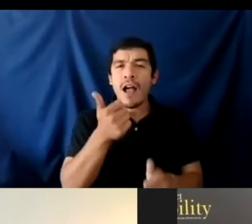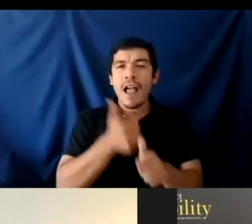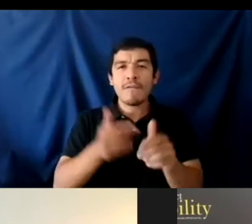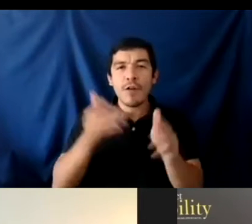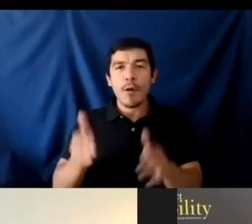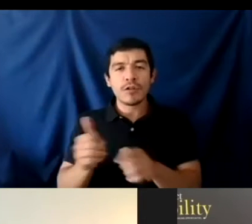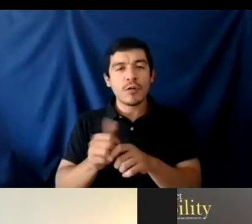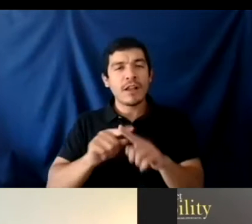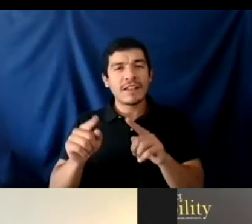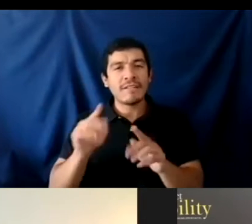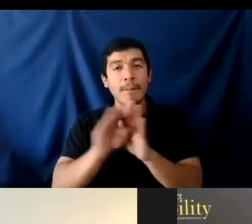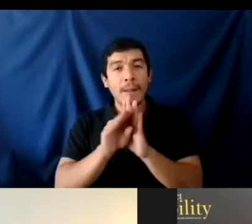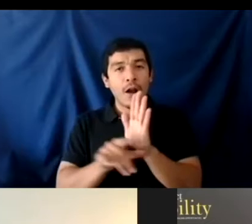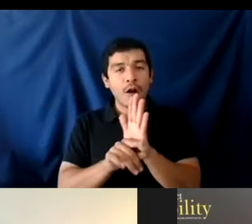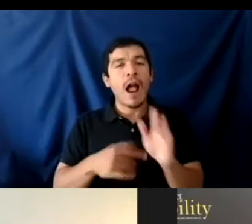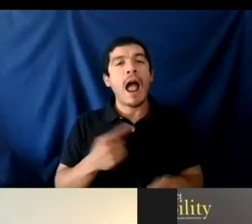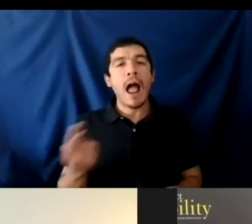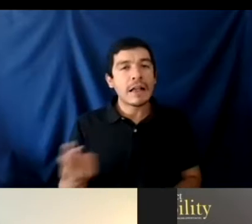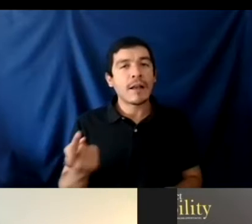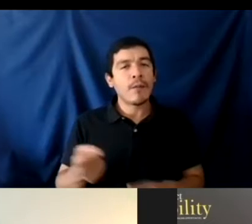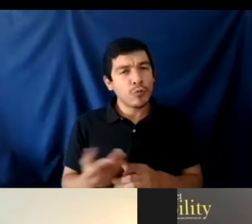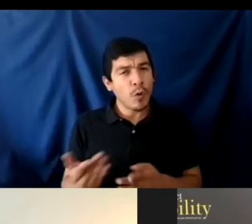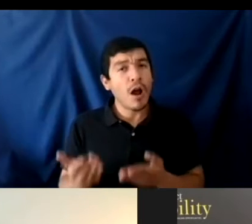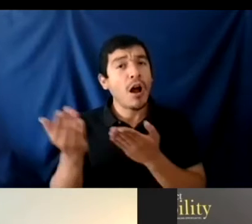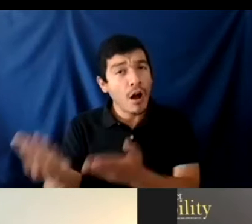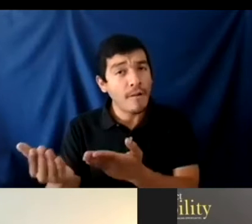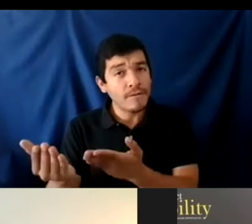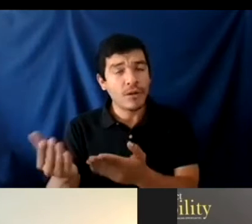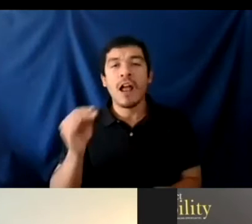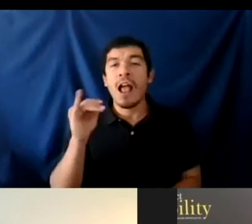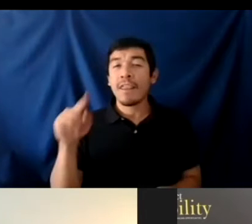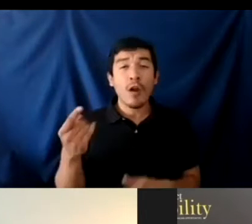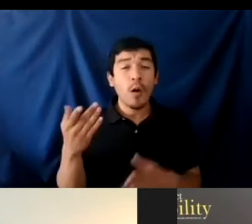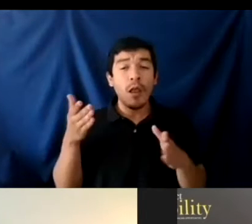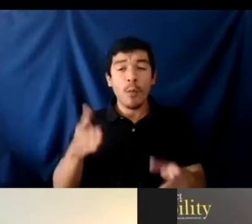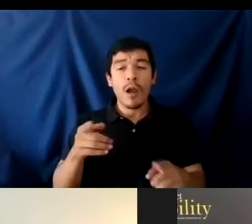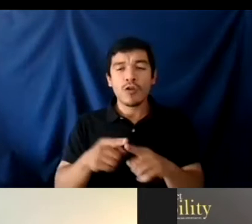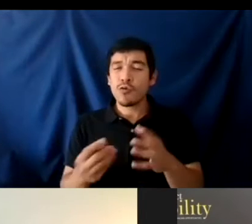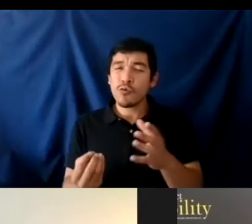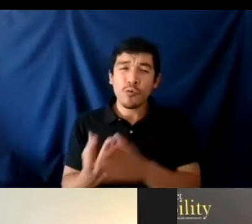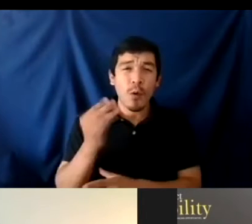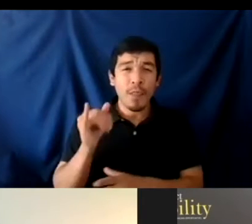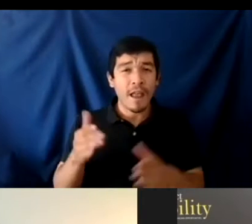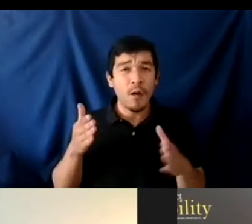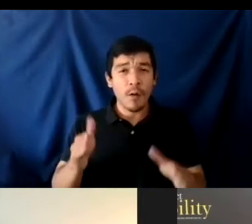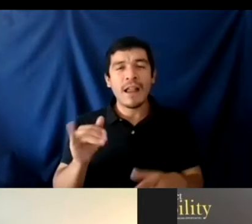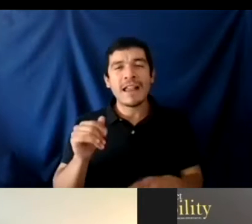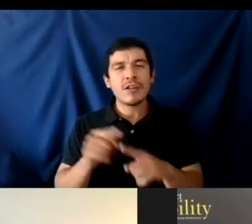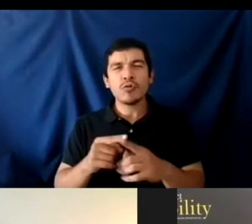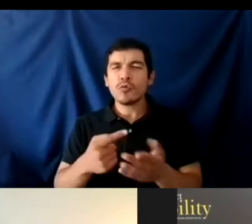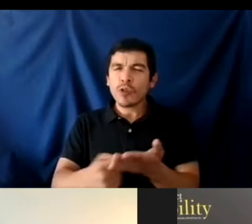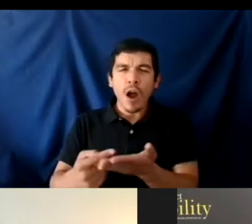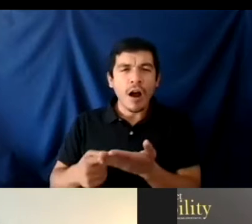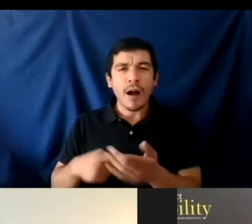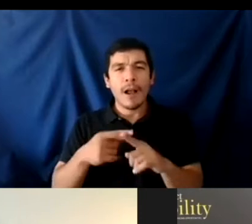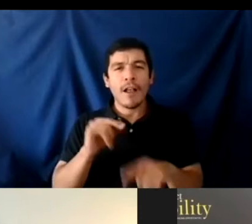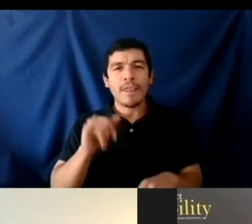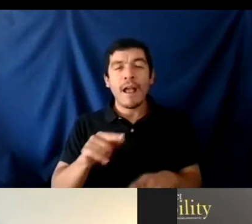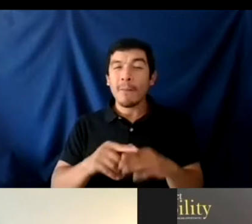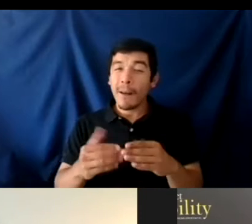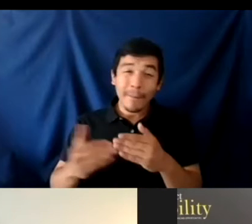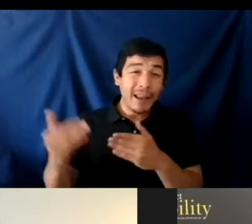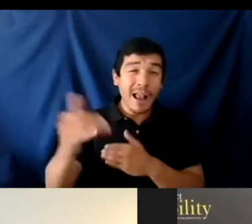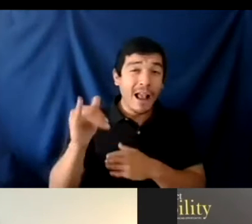different backgrounds has something concrete to offer. And the only way to move forward to that is to talk about that, but beyond that,